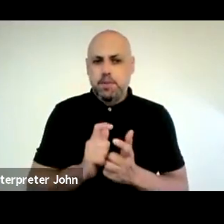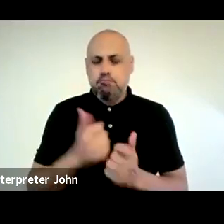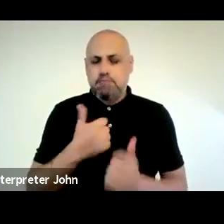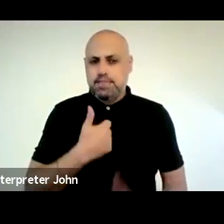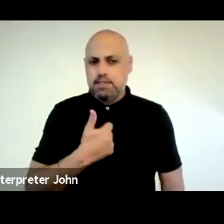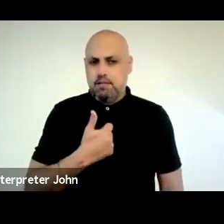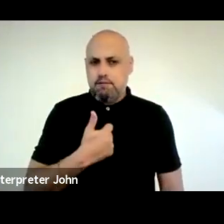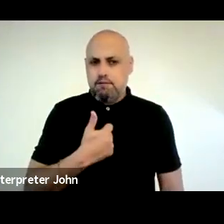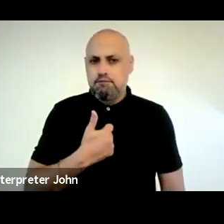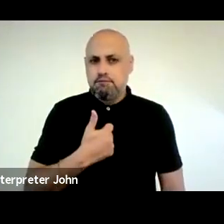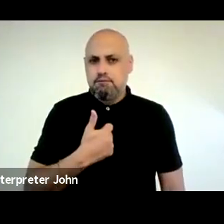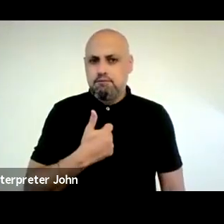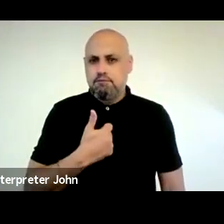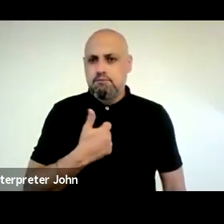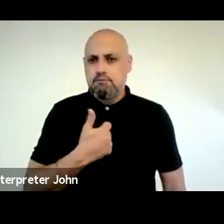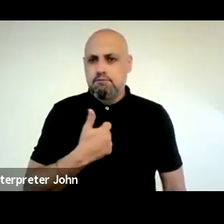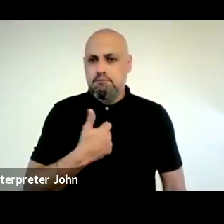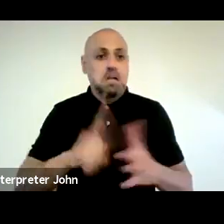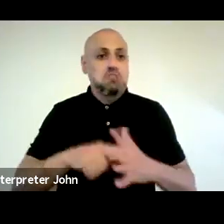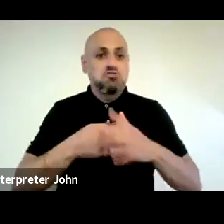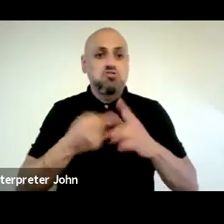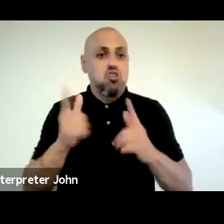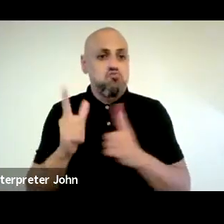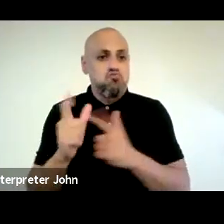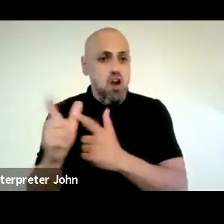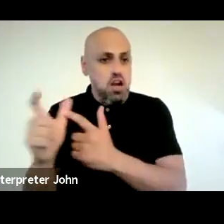I got into long distance running, living